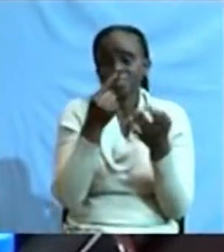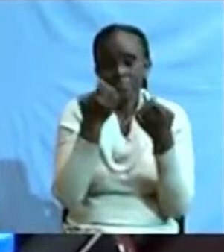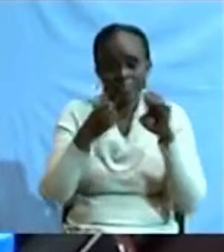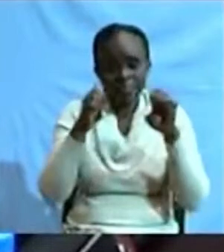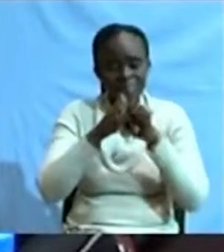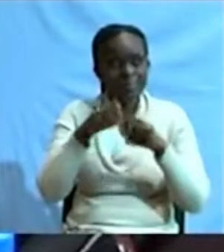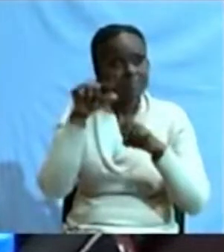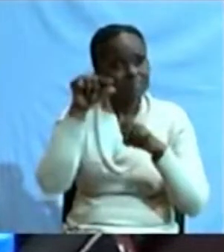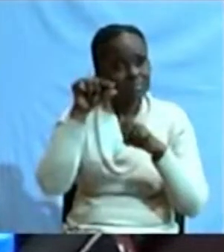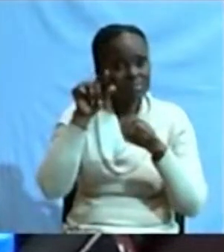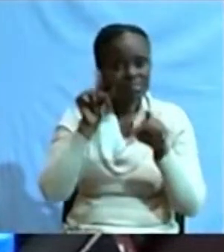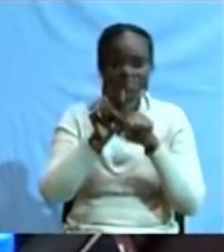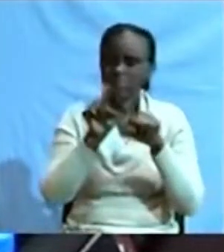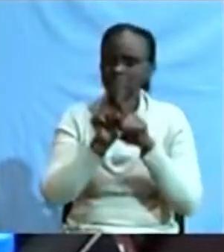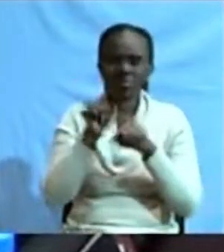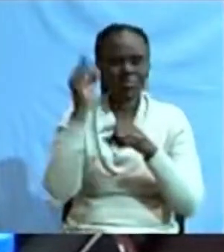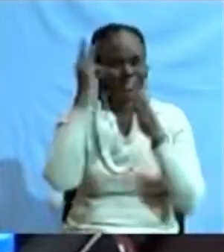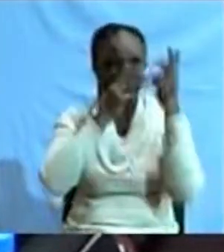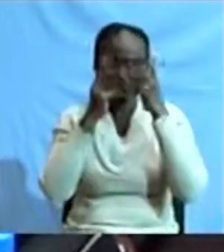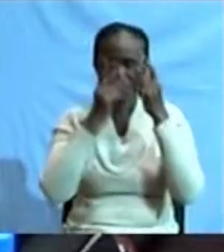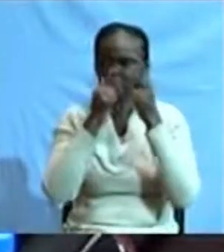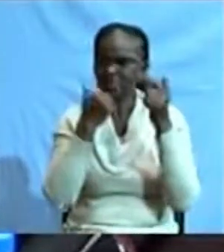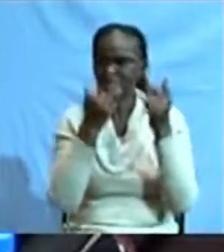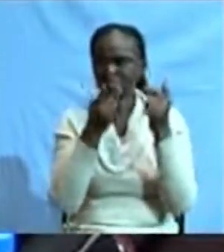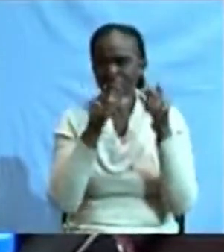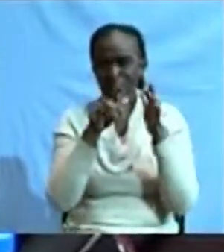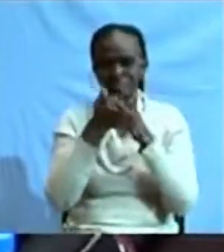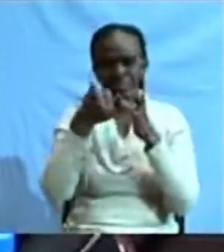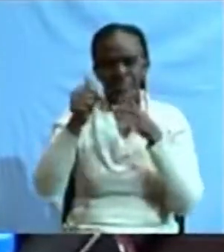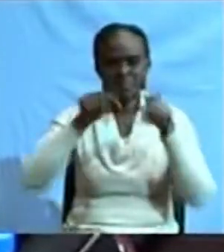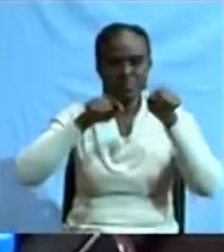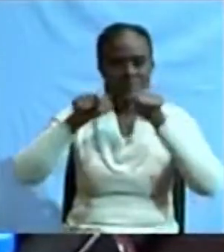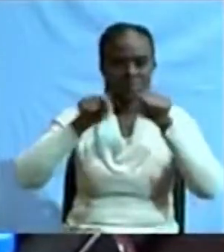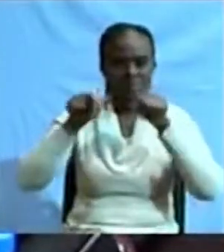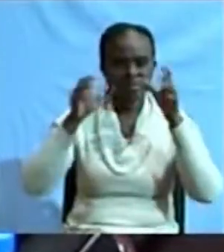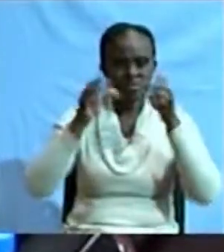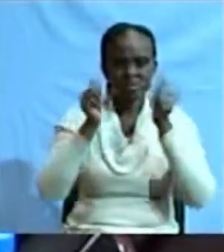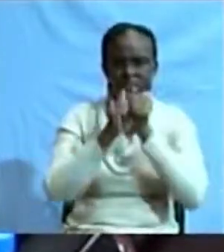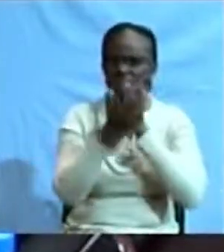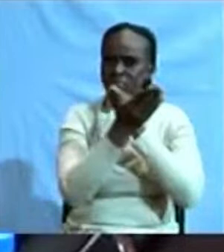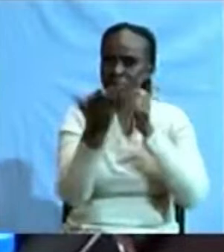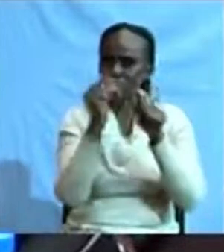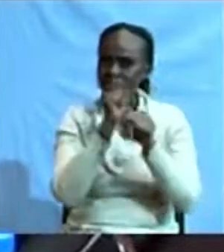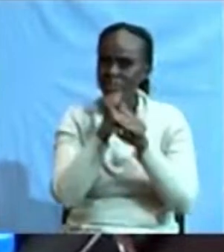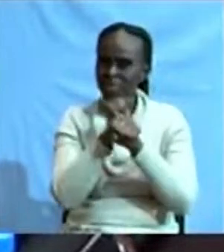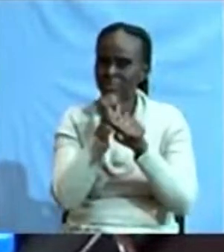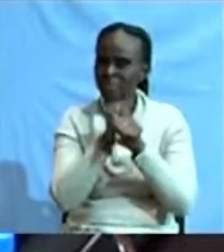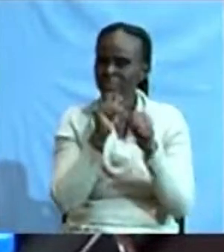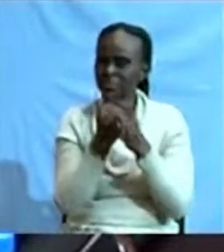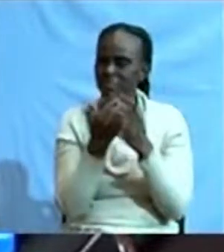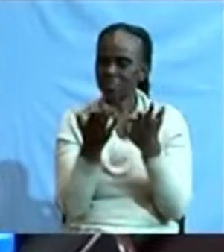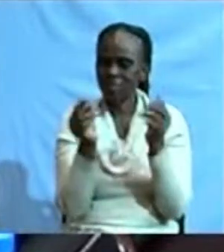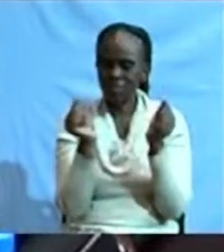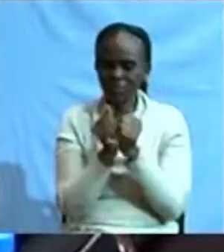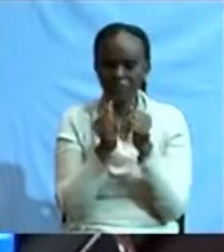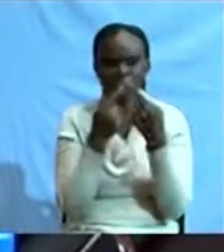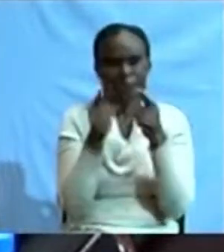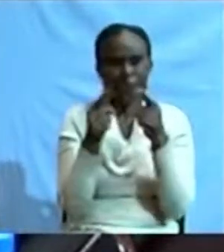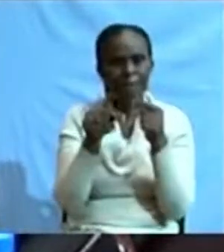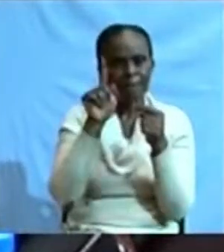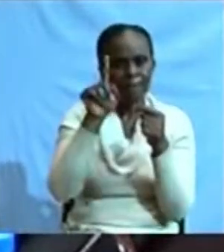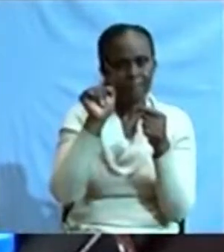quarter. And it's a matter of concern. How do you run a council with this performance? With a deficit of